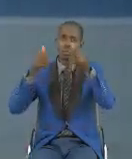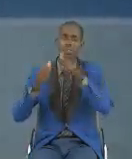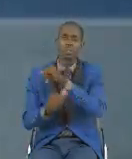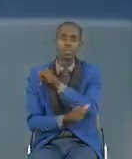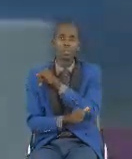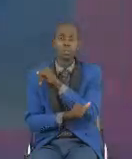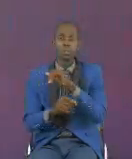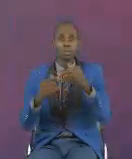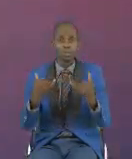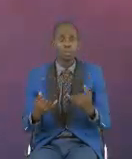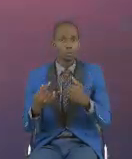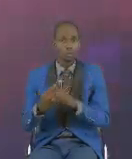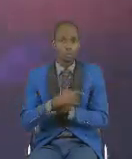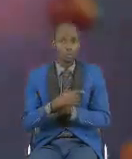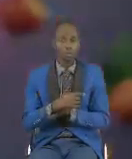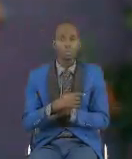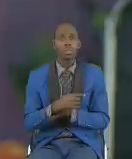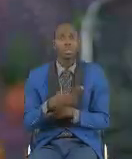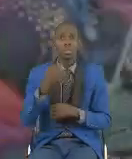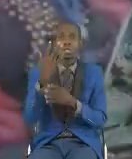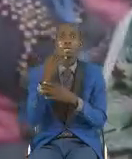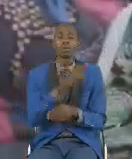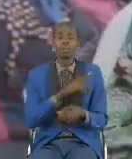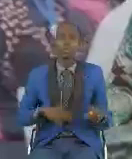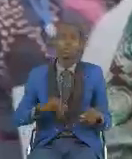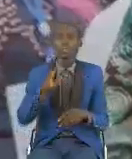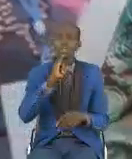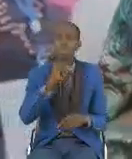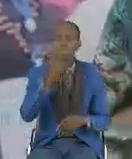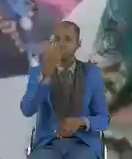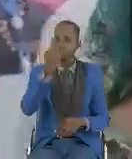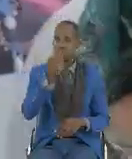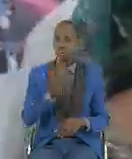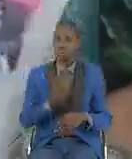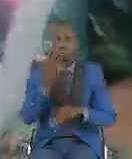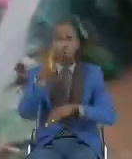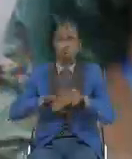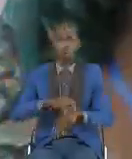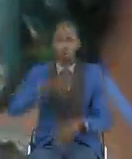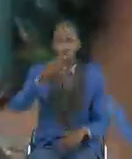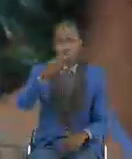today, the hand of the Lord is singularly upon you.